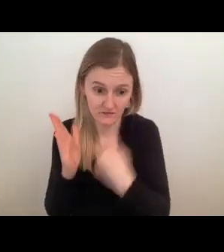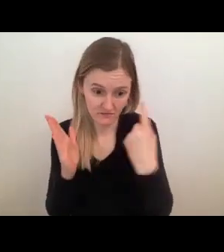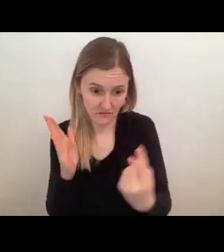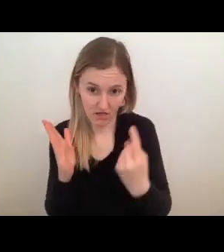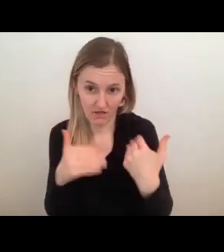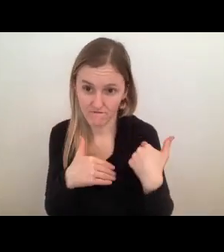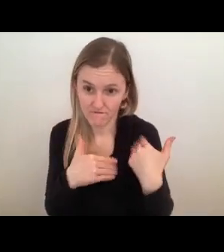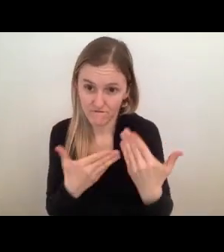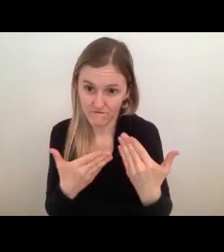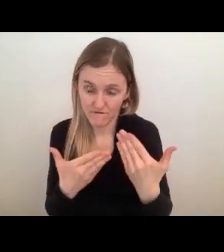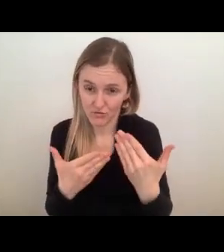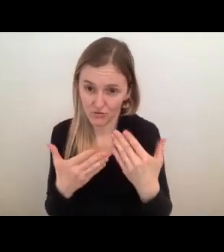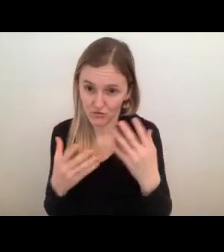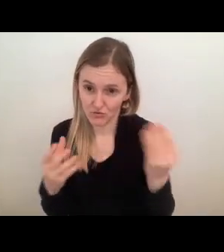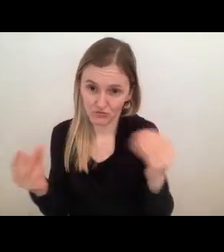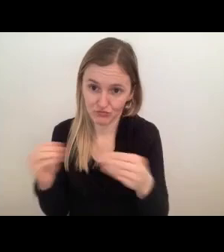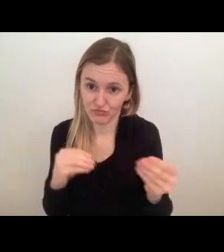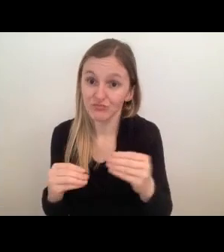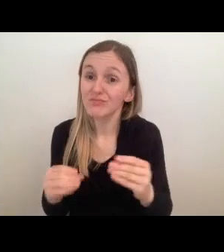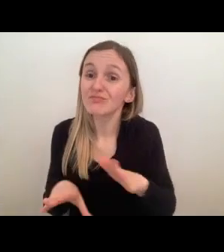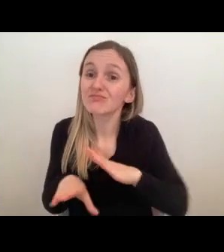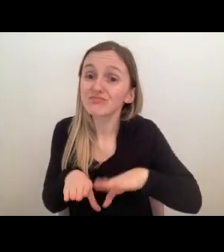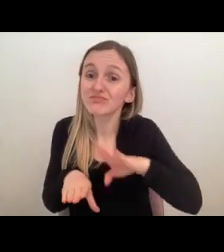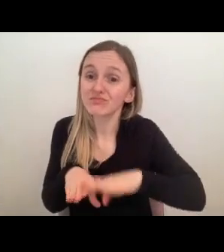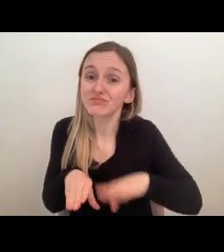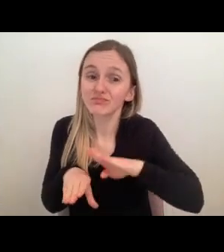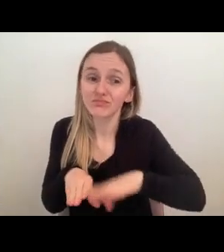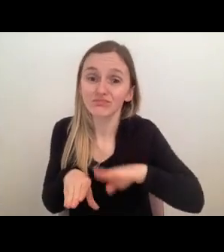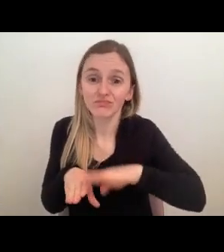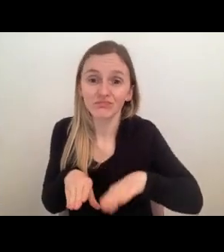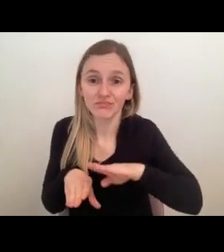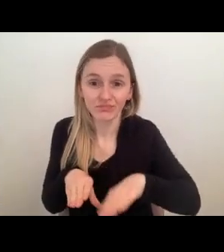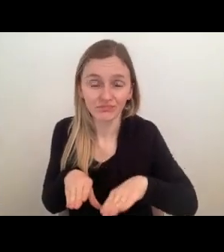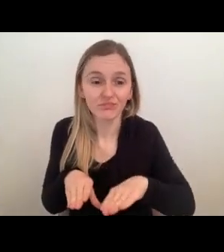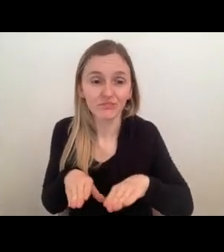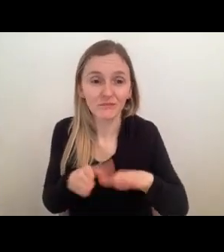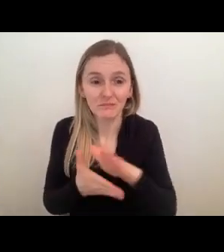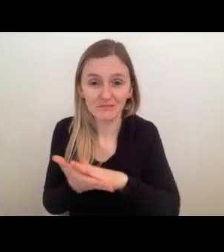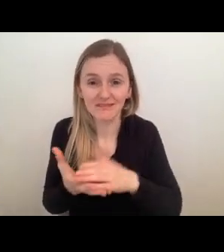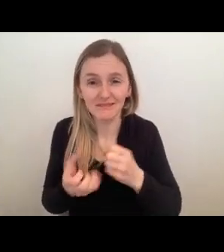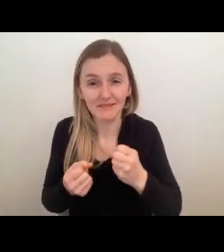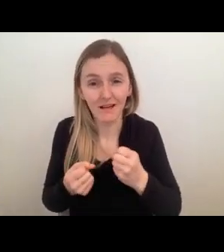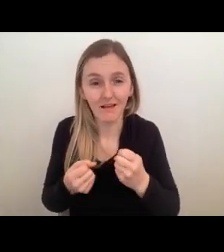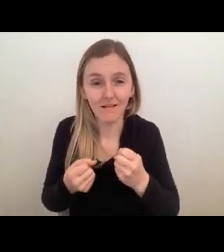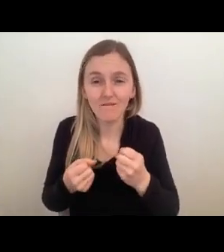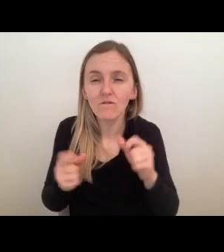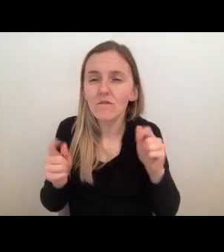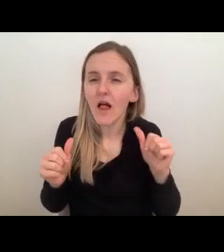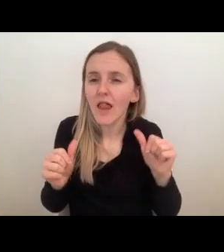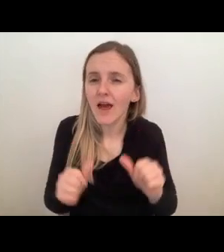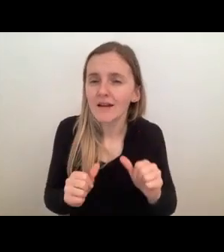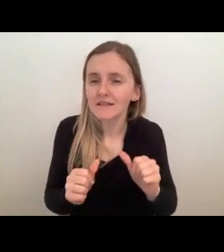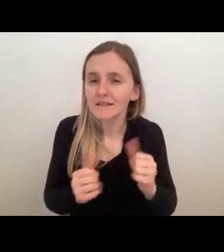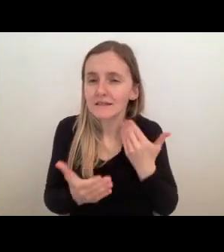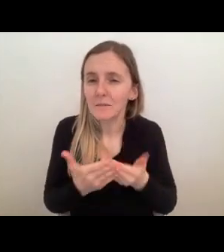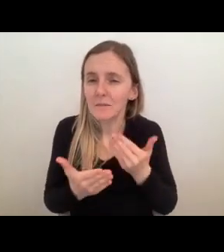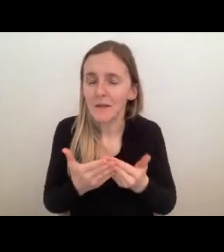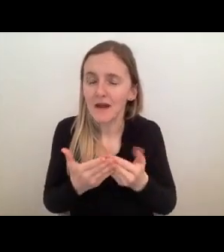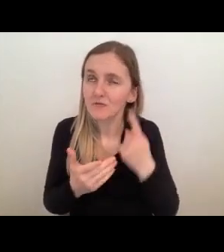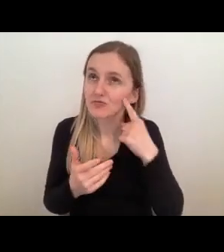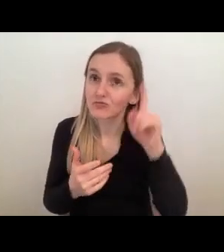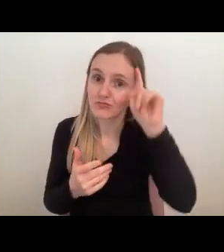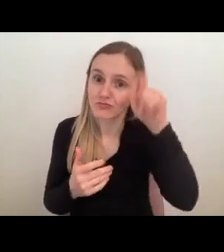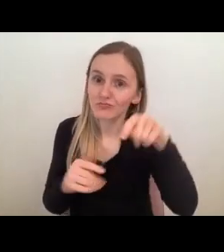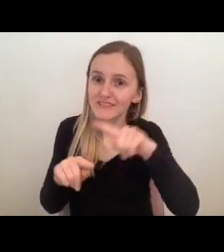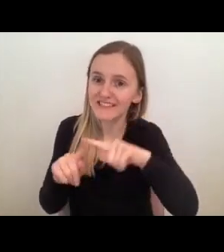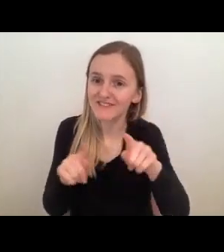football bag, and you can practice it on a day when there aren't as many demands. So think about how you can be creative with